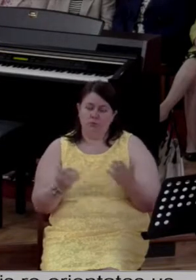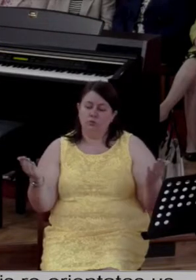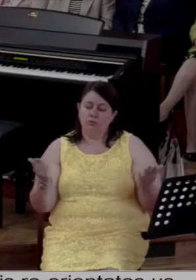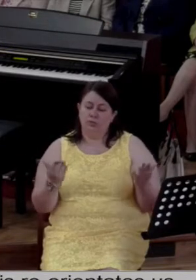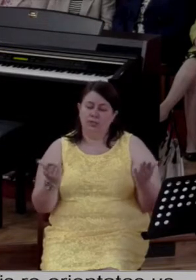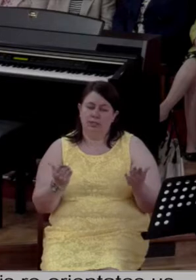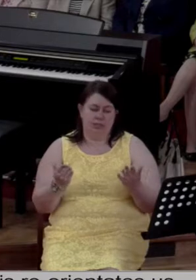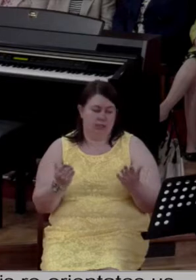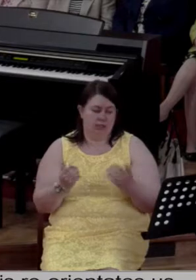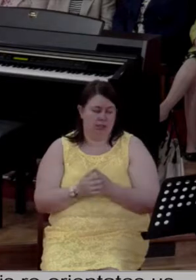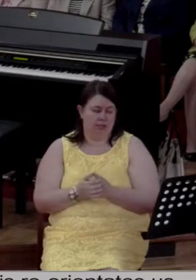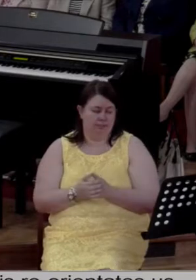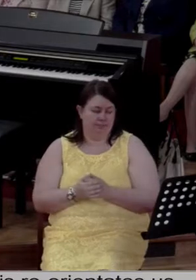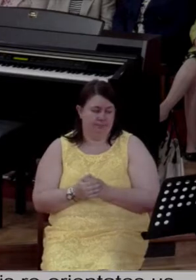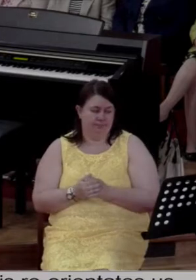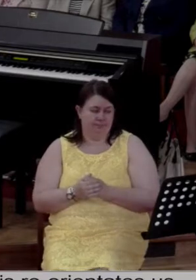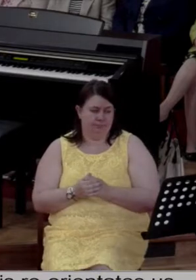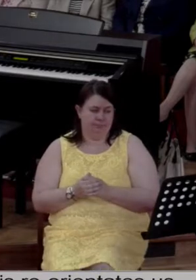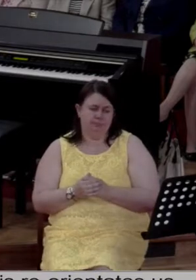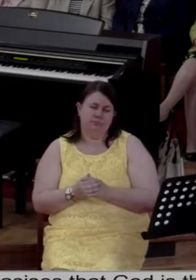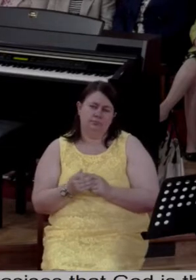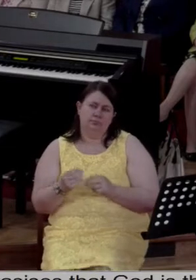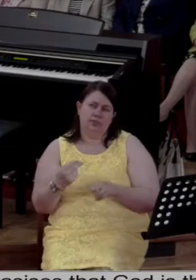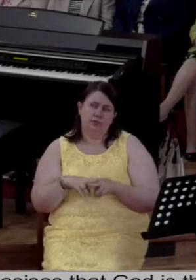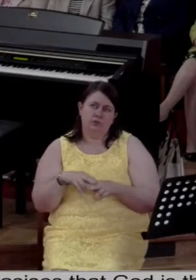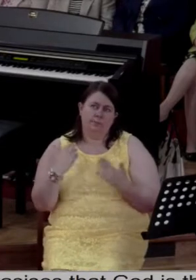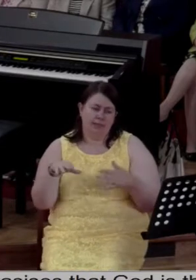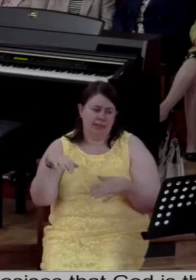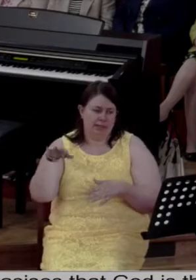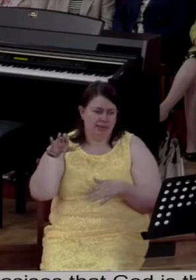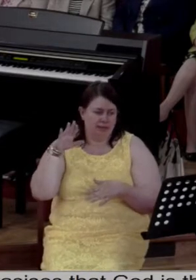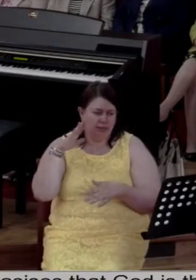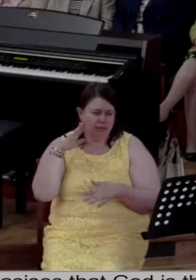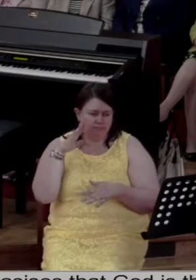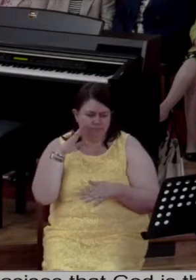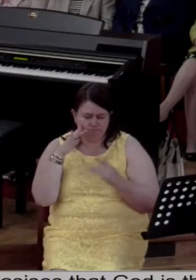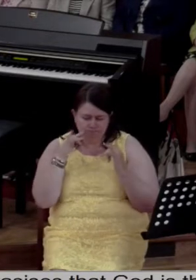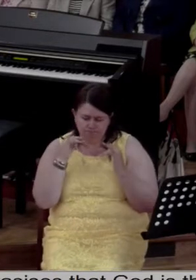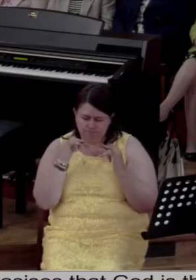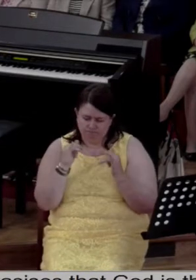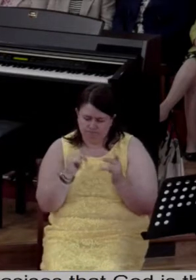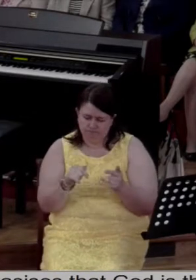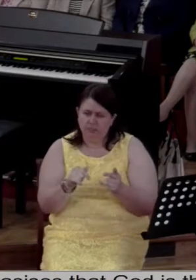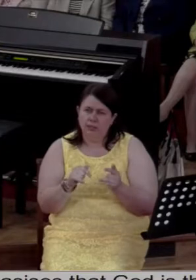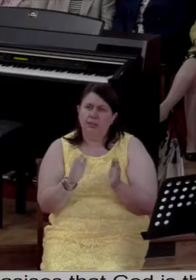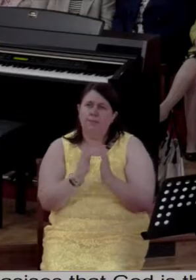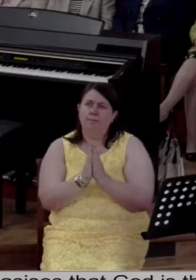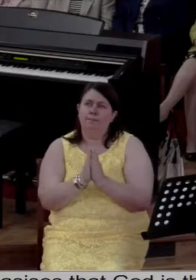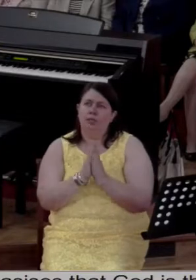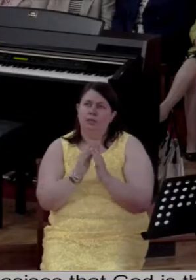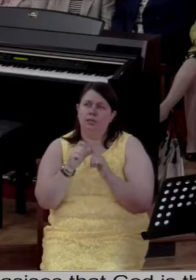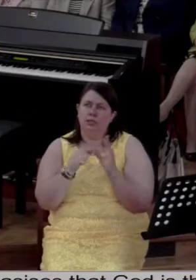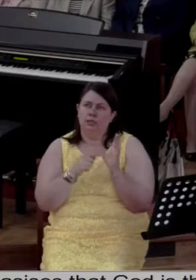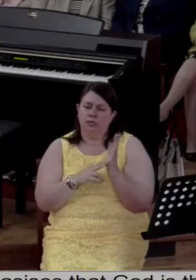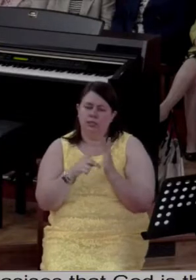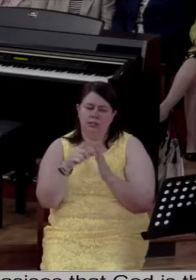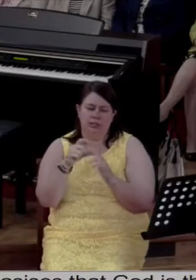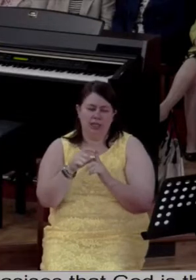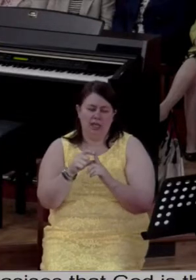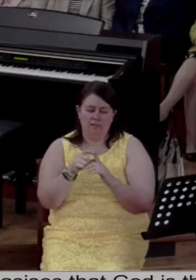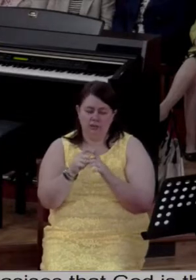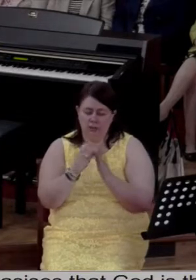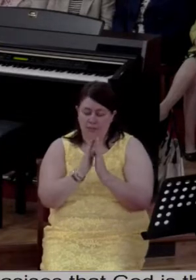morning. If you were listening carefully, then you would see that that prayer of David is focused on